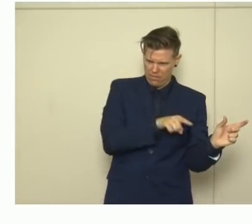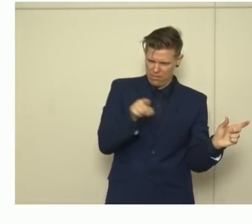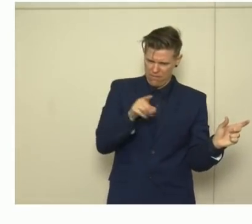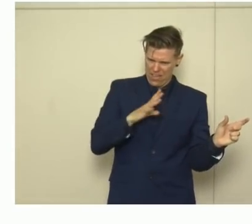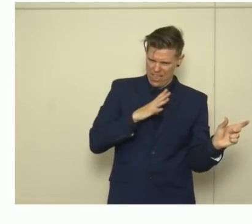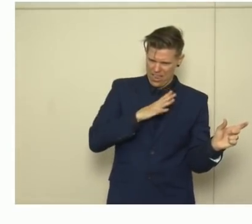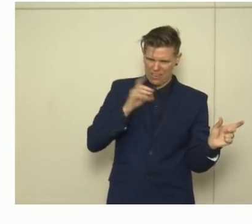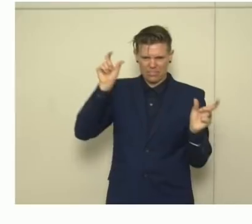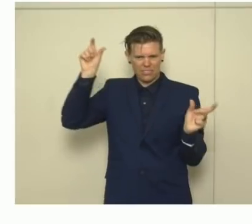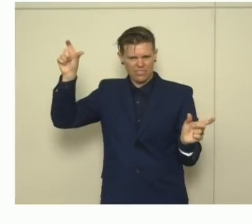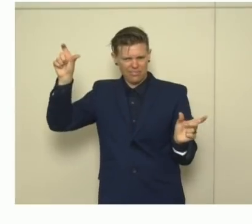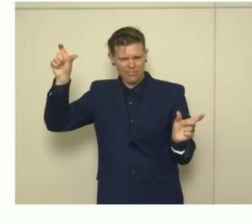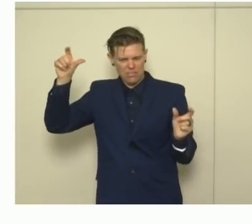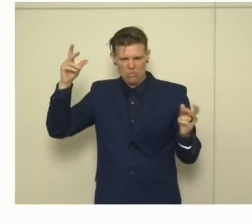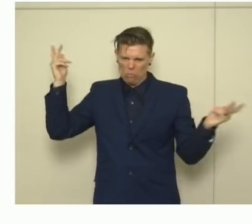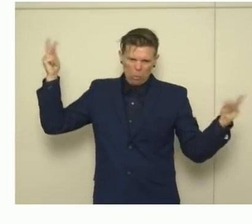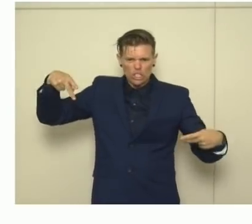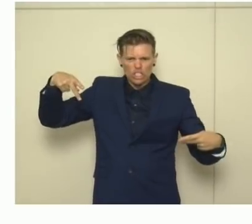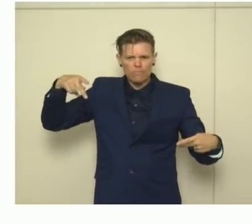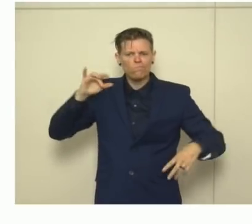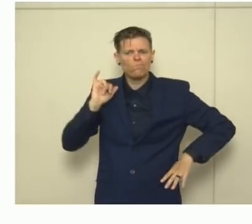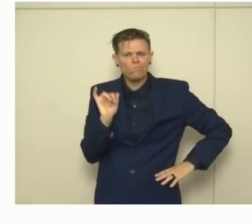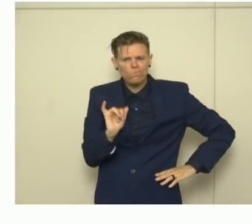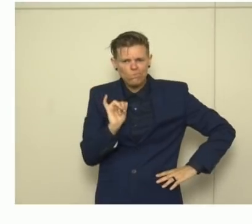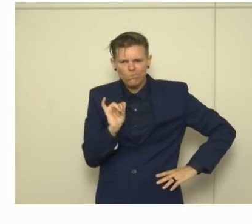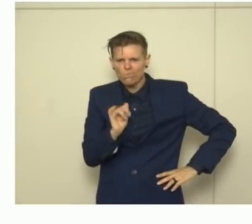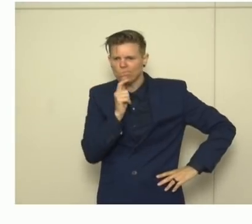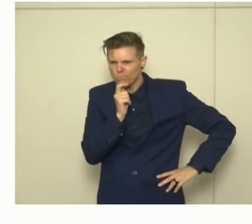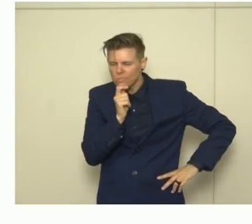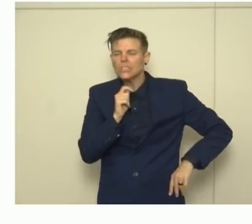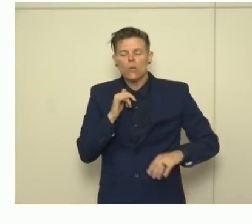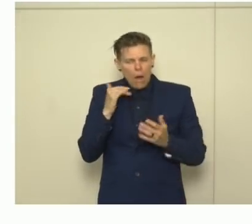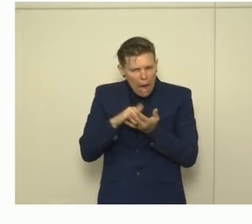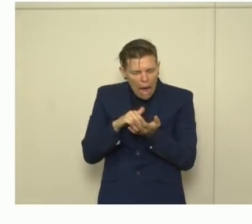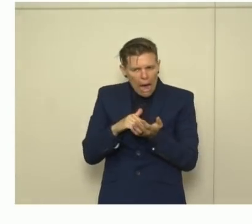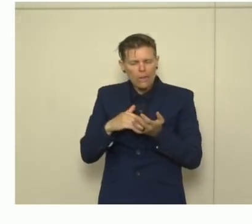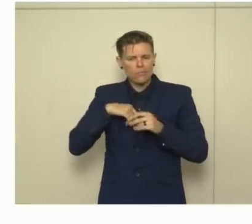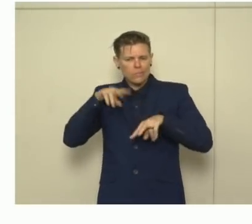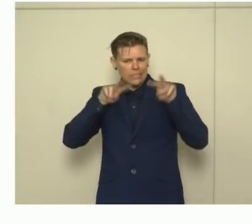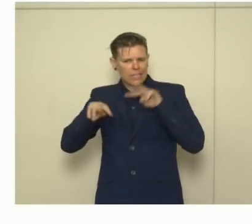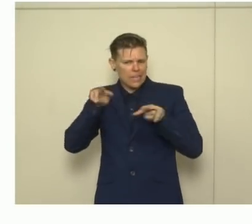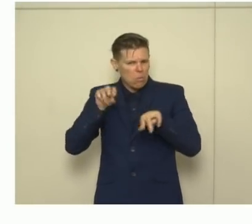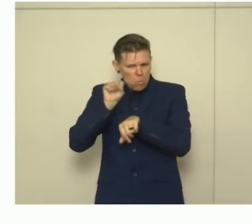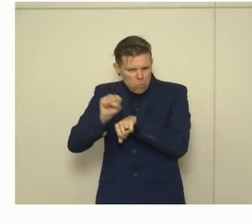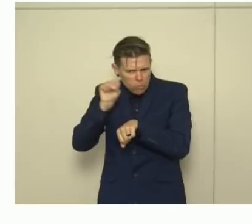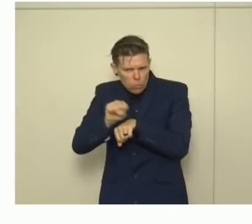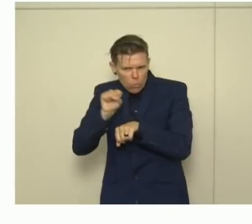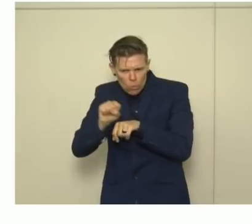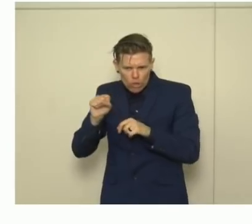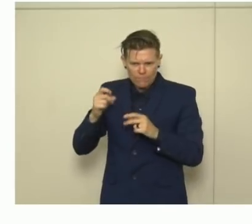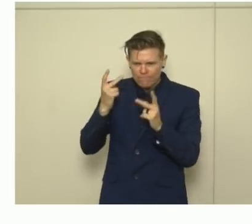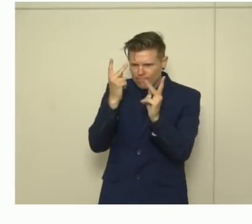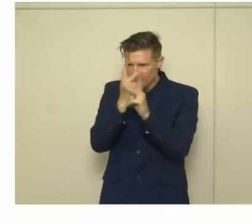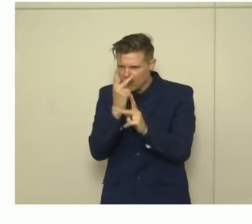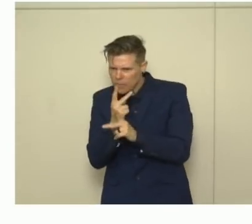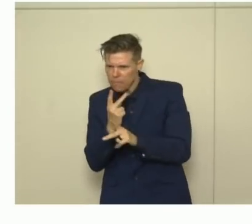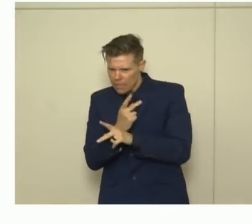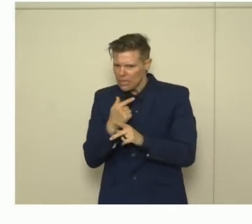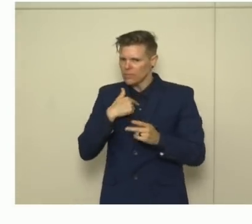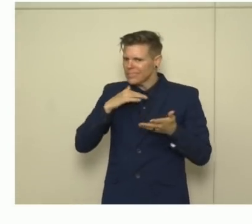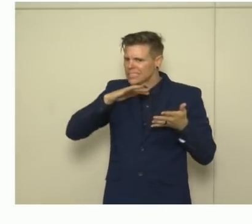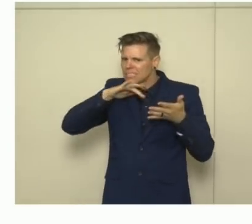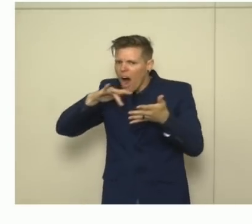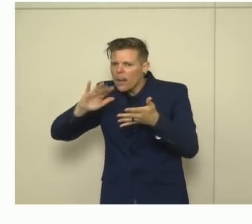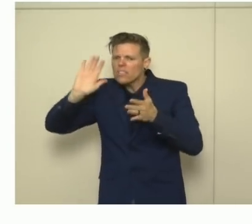been done in a variety of settings, childcare, schools, and all, has been informed by this. There is